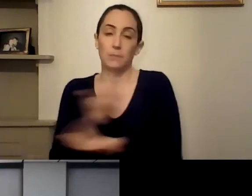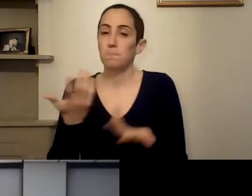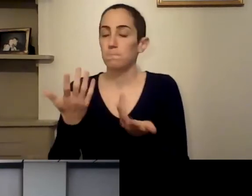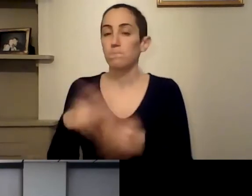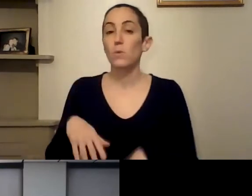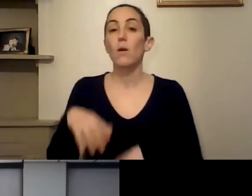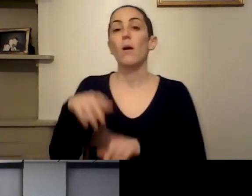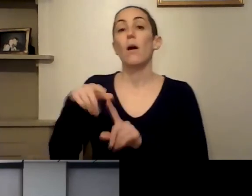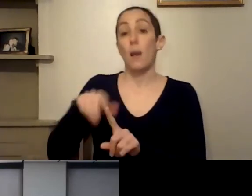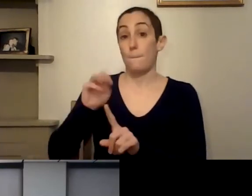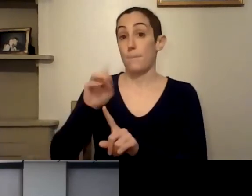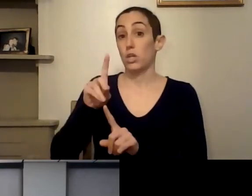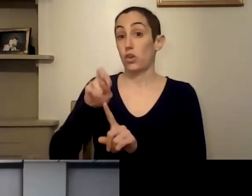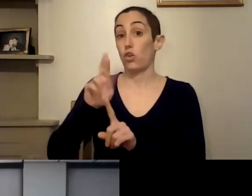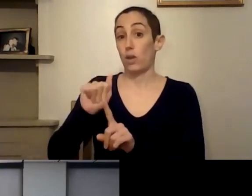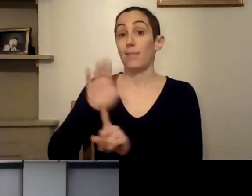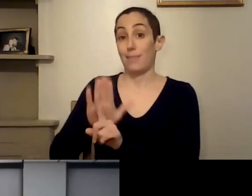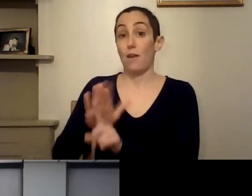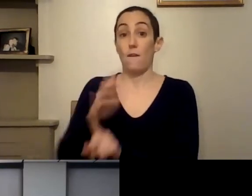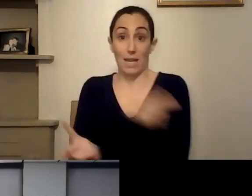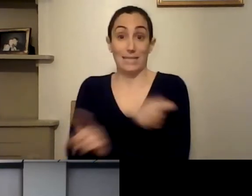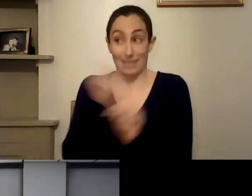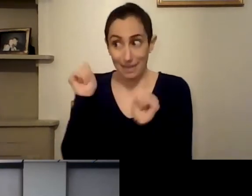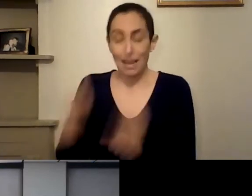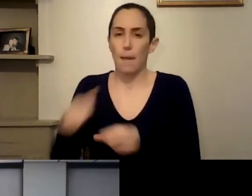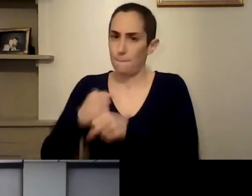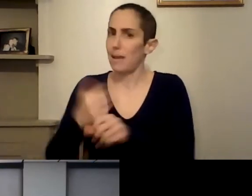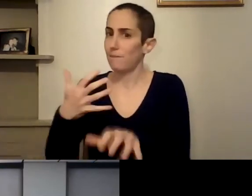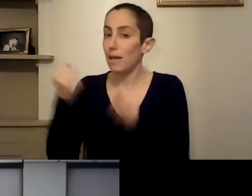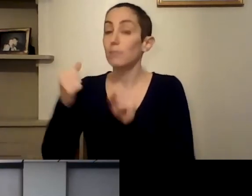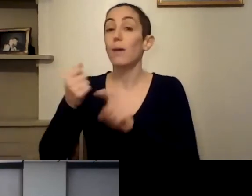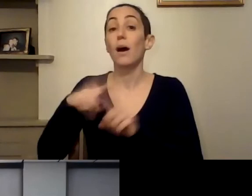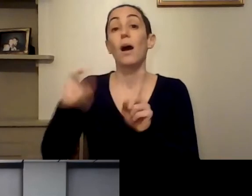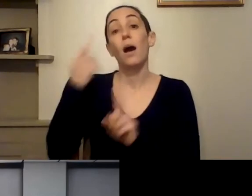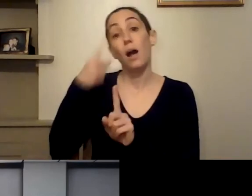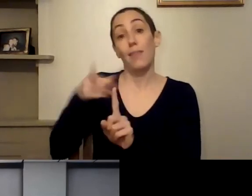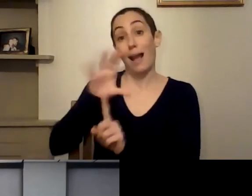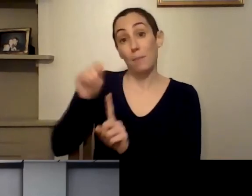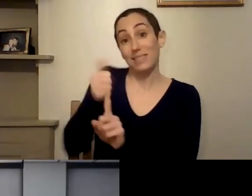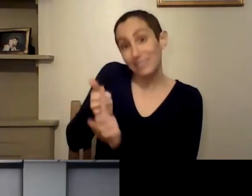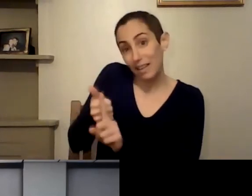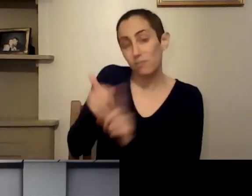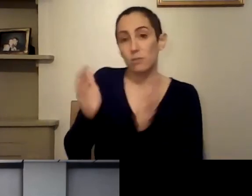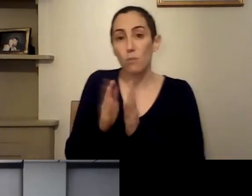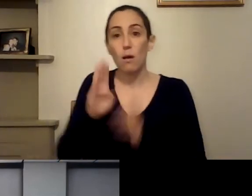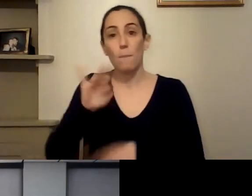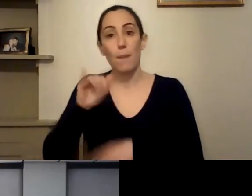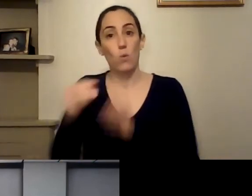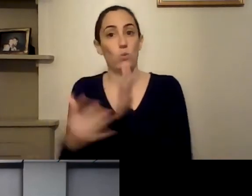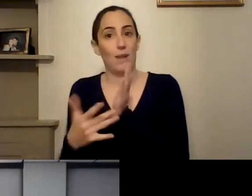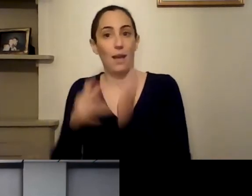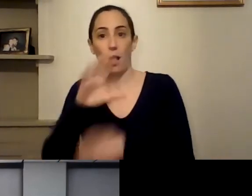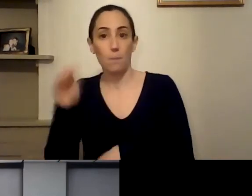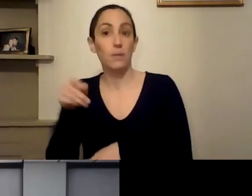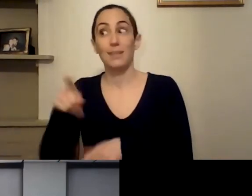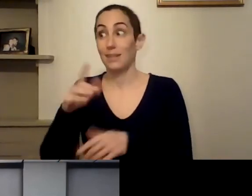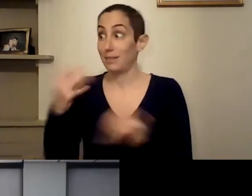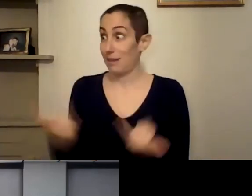quickly, but Moderna is a very small biotech company. They've never brought a vaccine to market. So that's going to